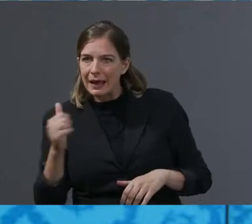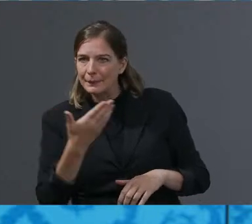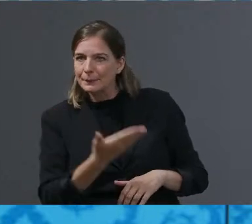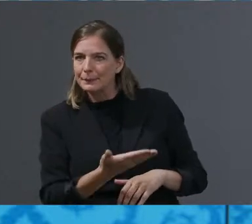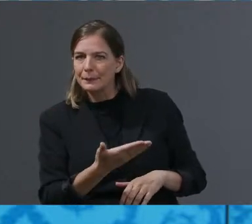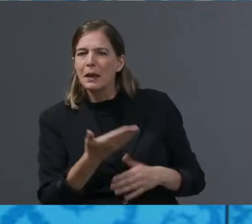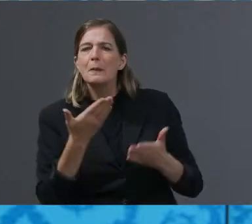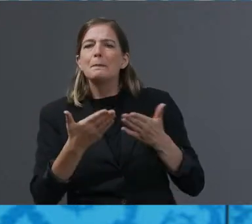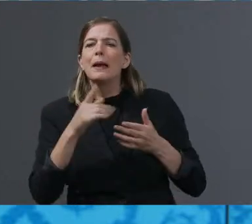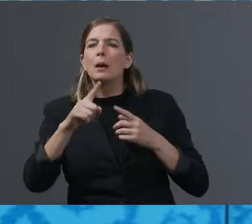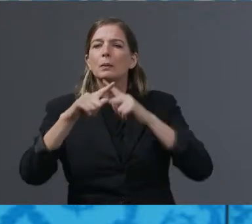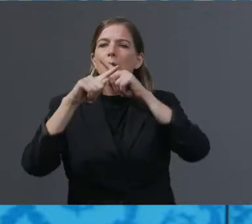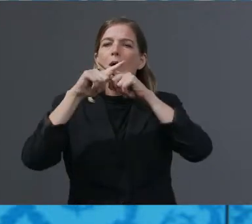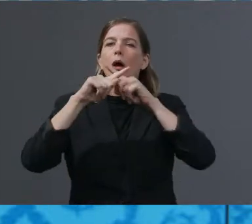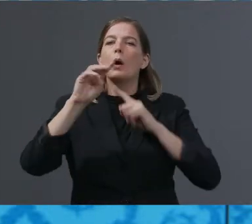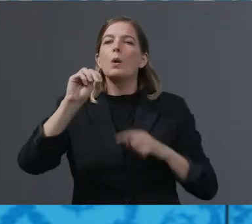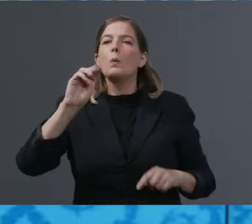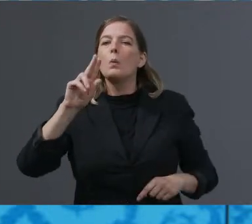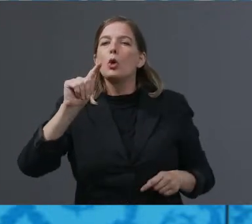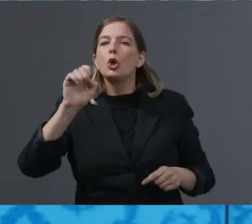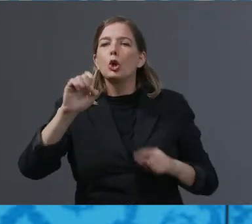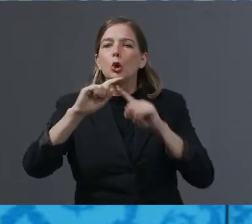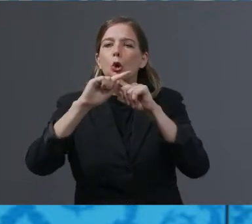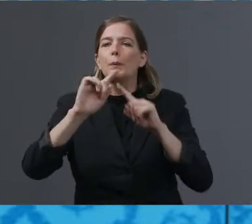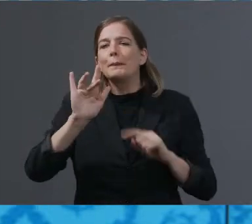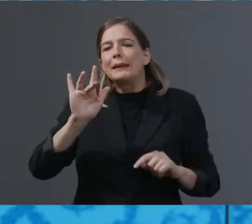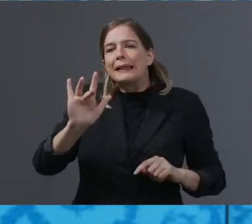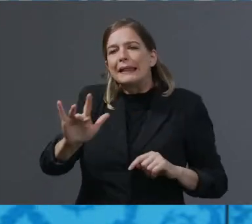Melissa, you may need to unmute your Zoom mic there.